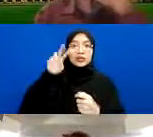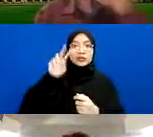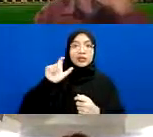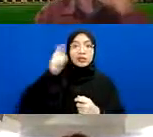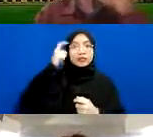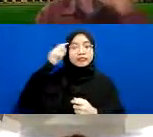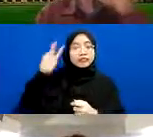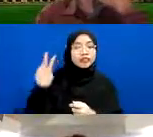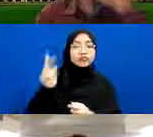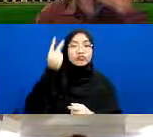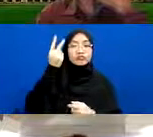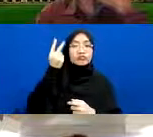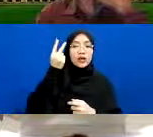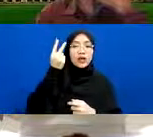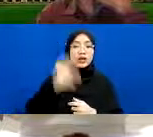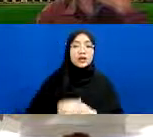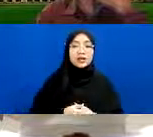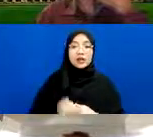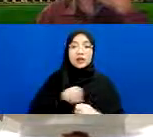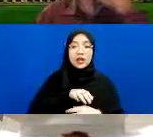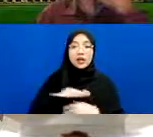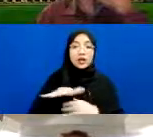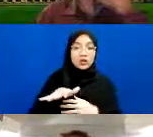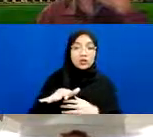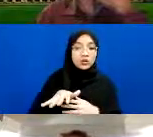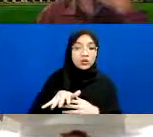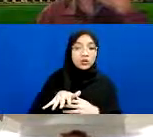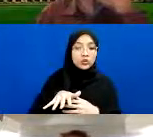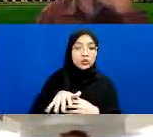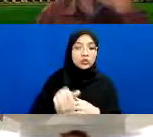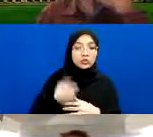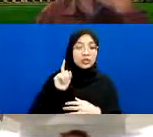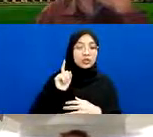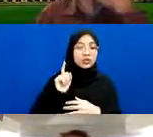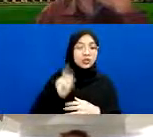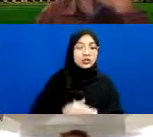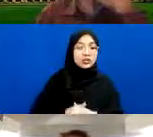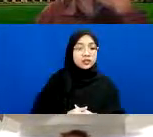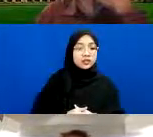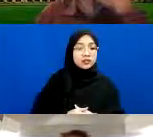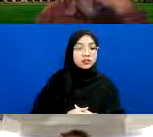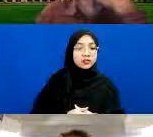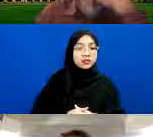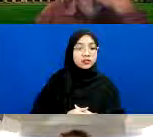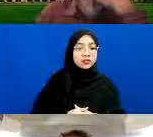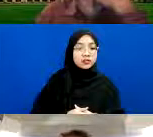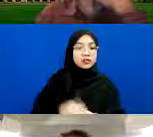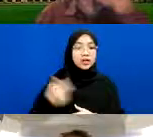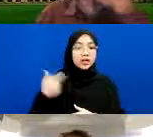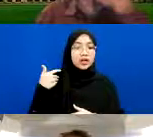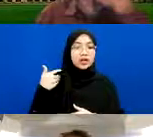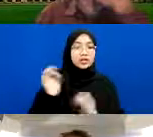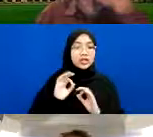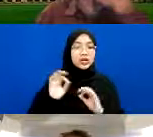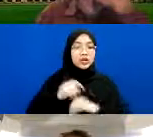are busy finding solutions to maintain their way of life, causing them not to have time to observe their